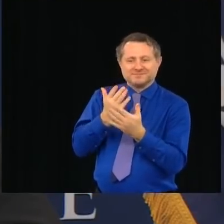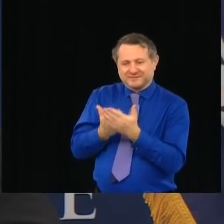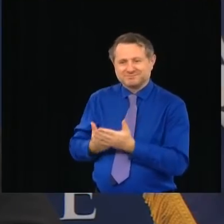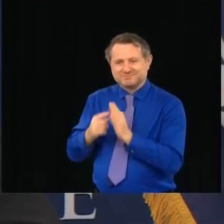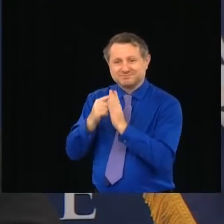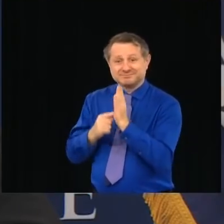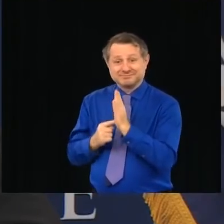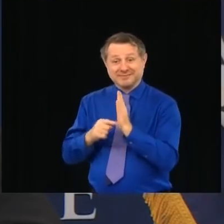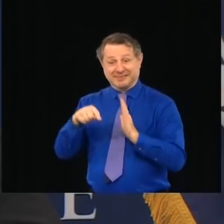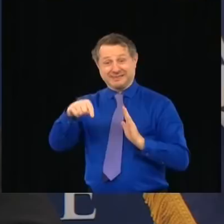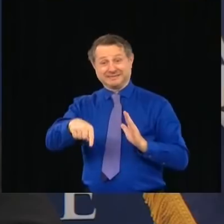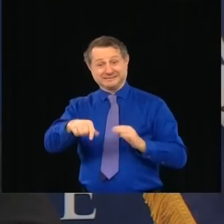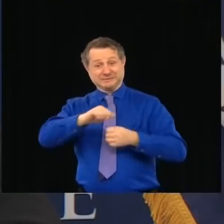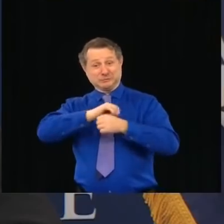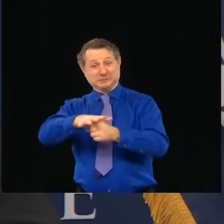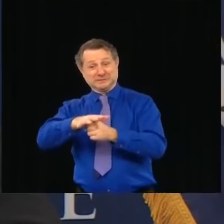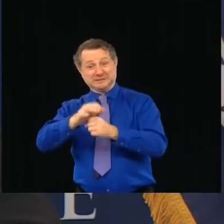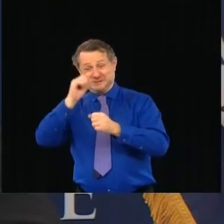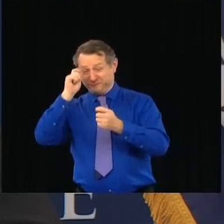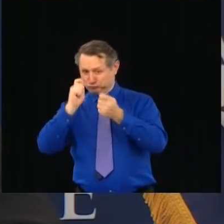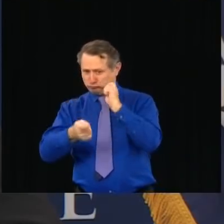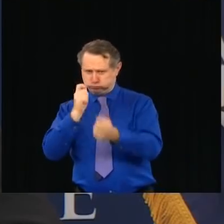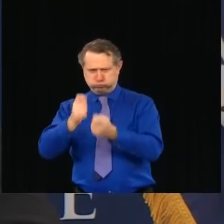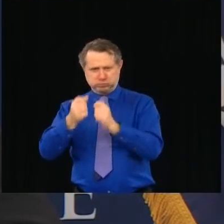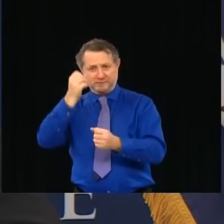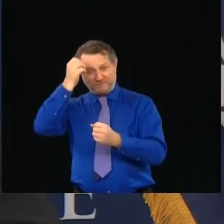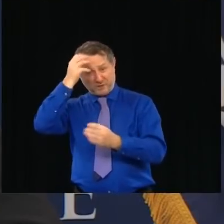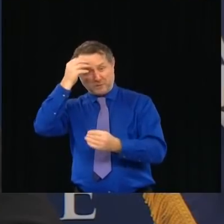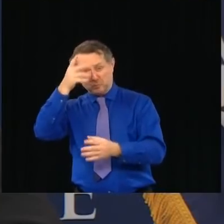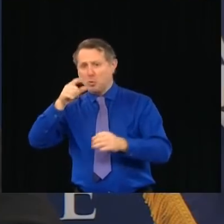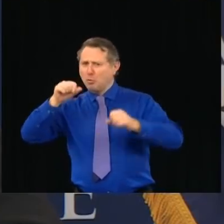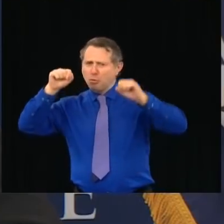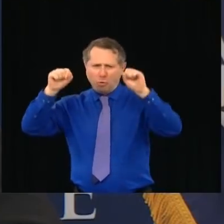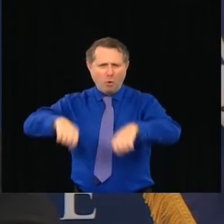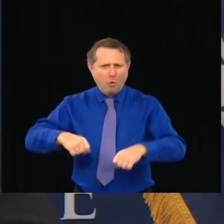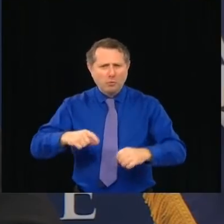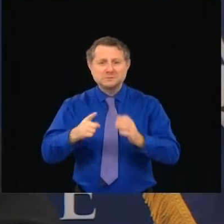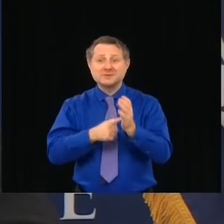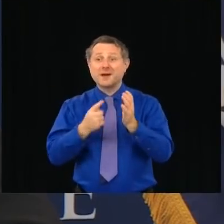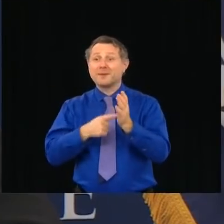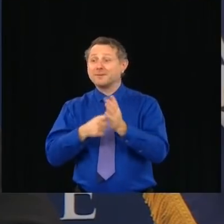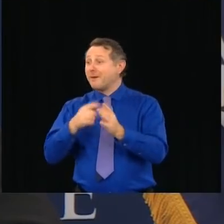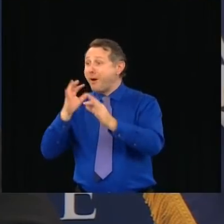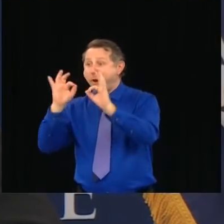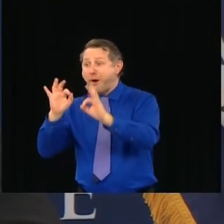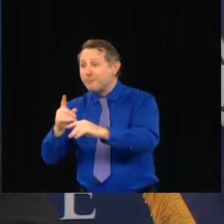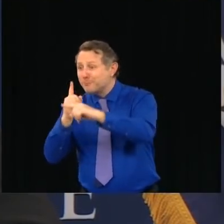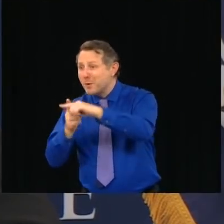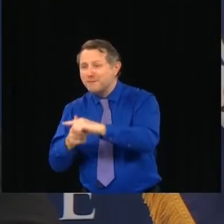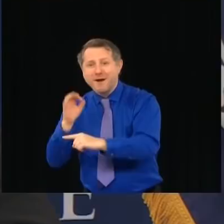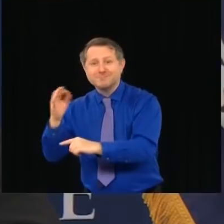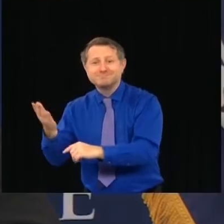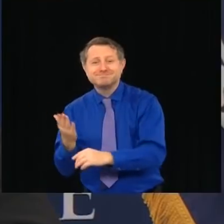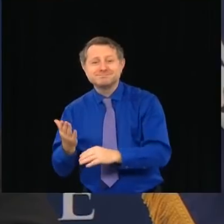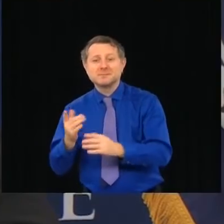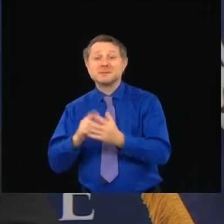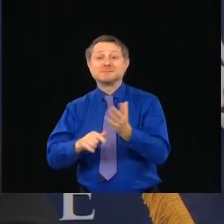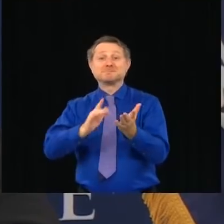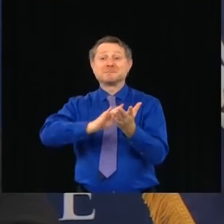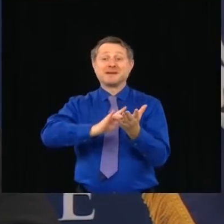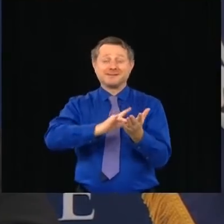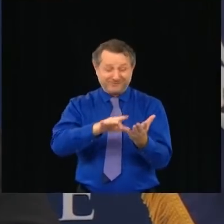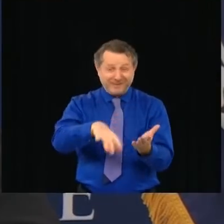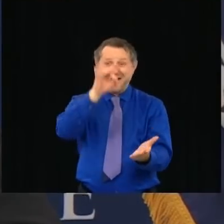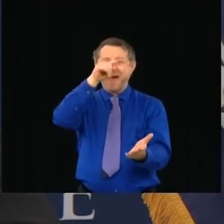keeps changing. And look, there can be positive information also, right? There could be a medical breakthrough and they announce that